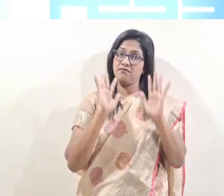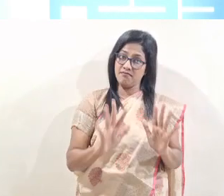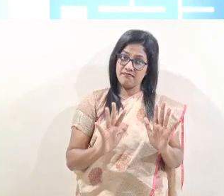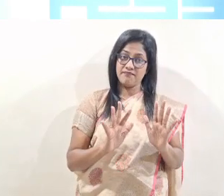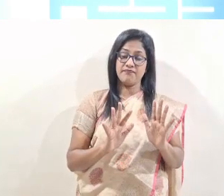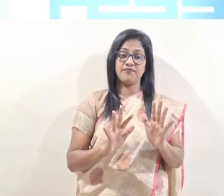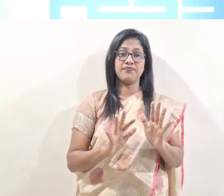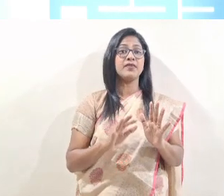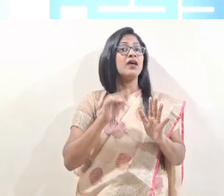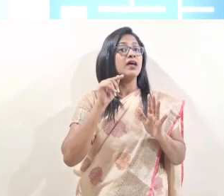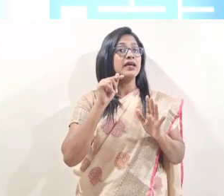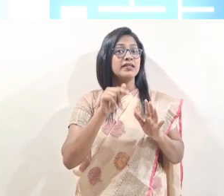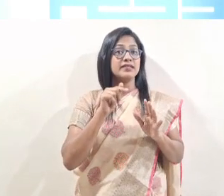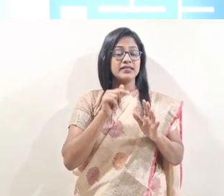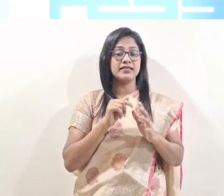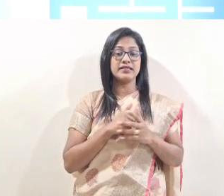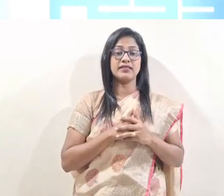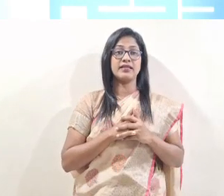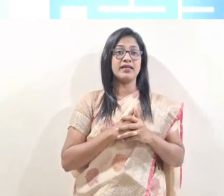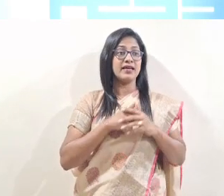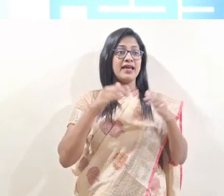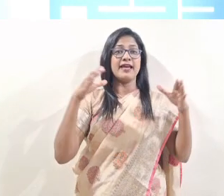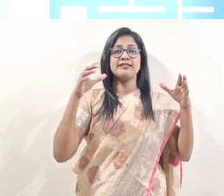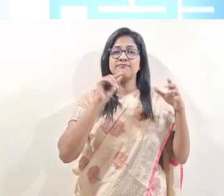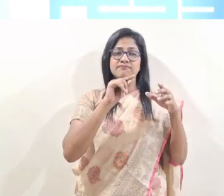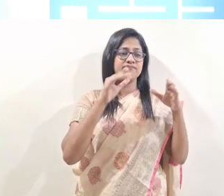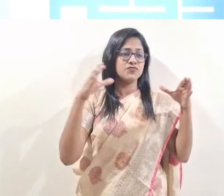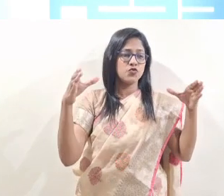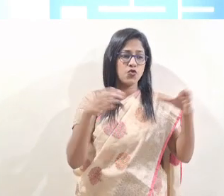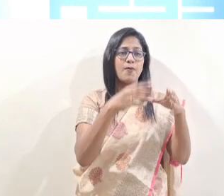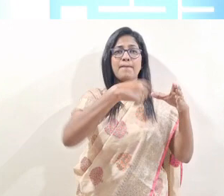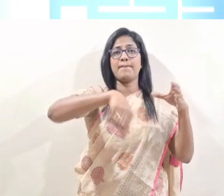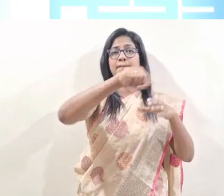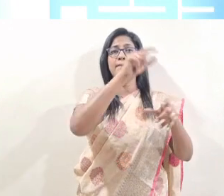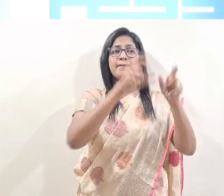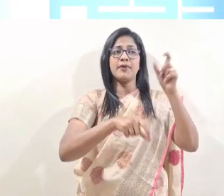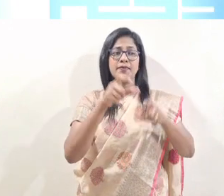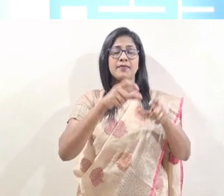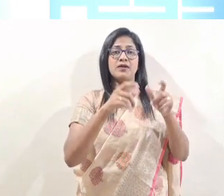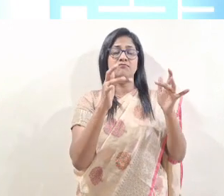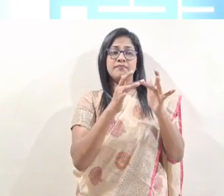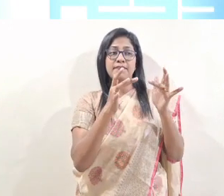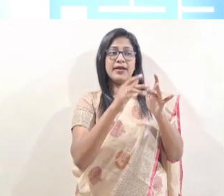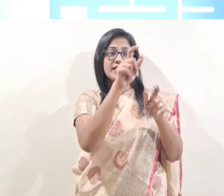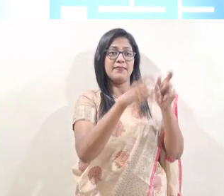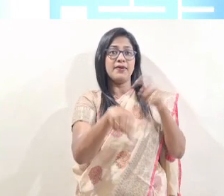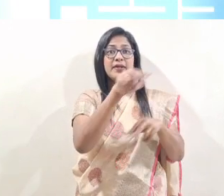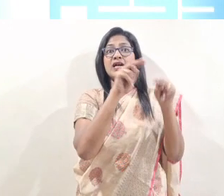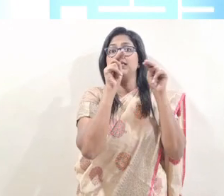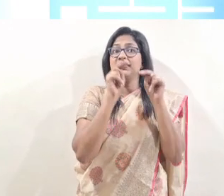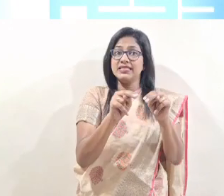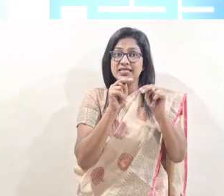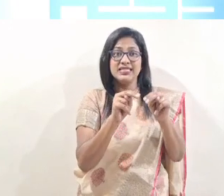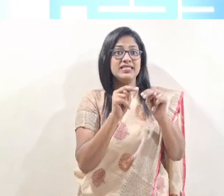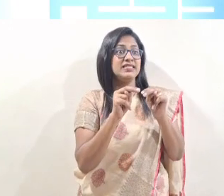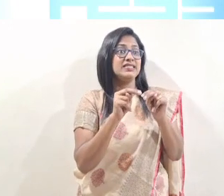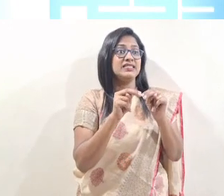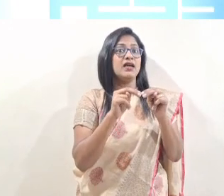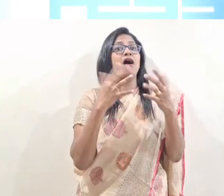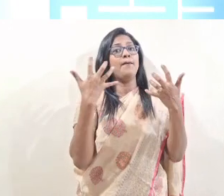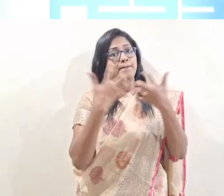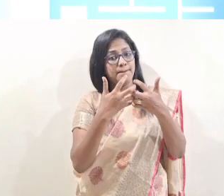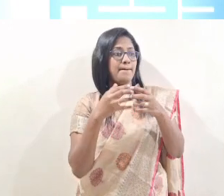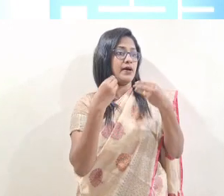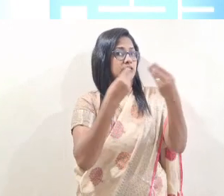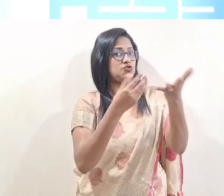It caters to a very vulnerable set of population which needs it, which probably has no other mode